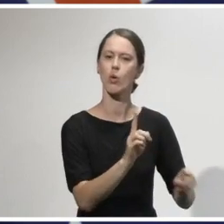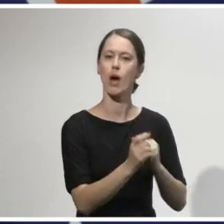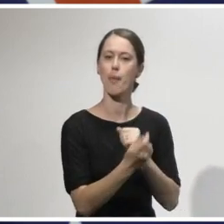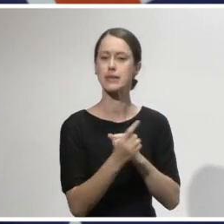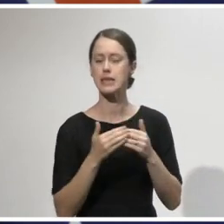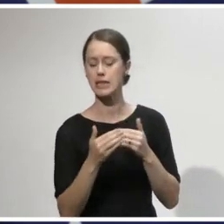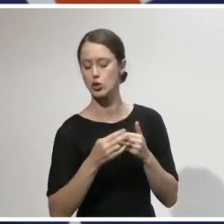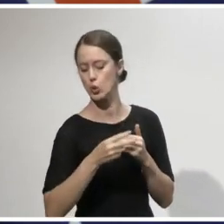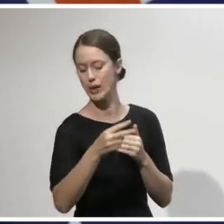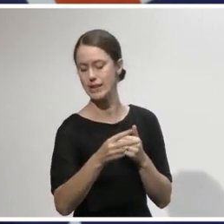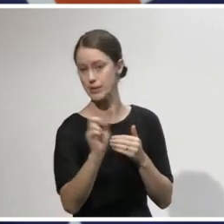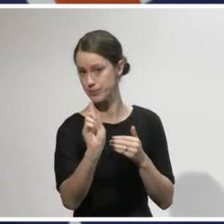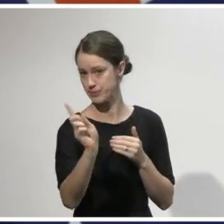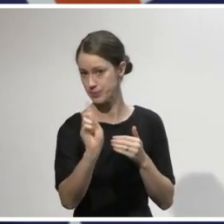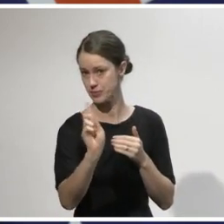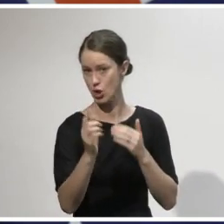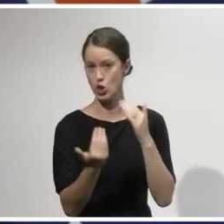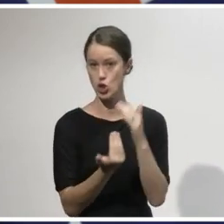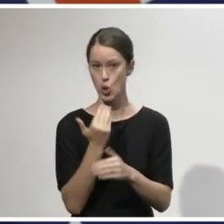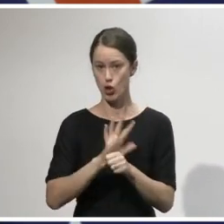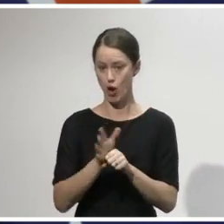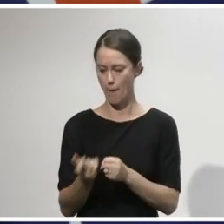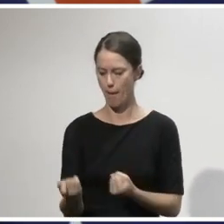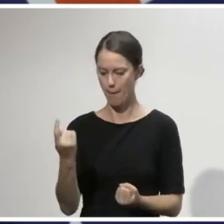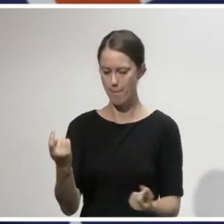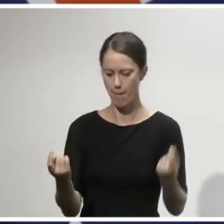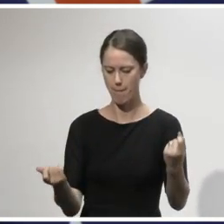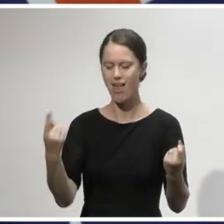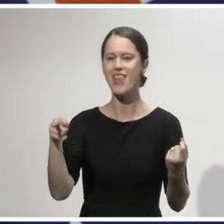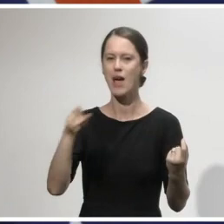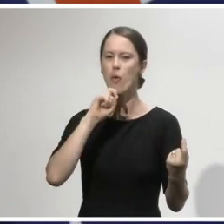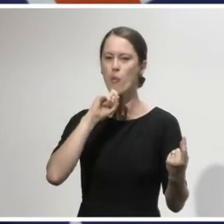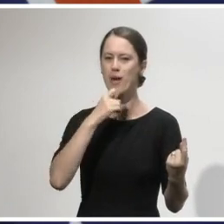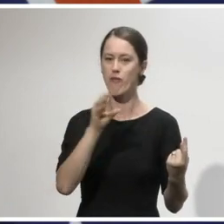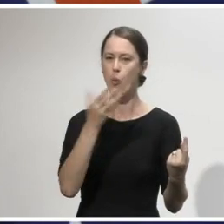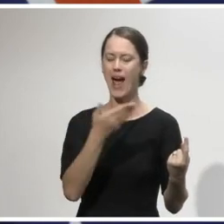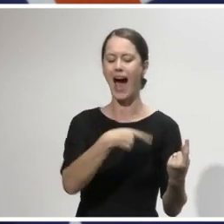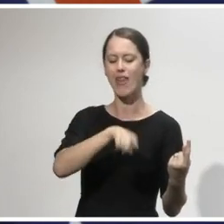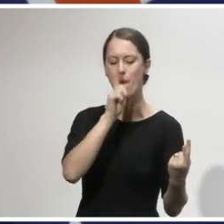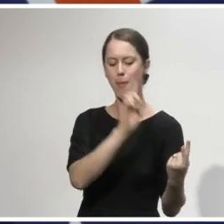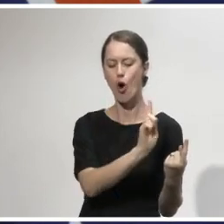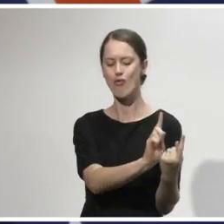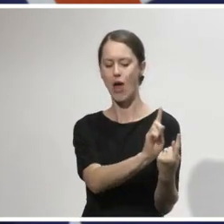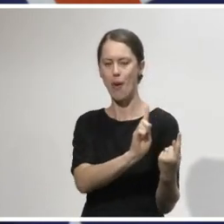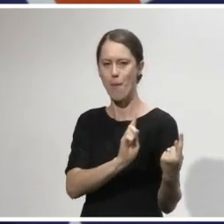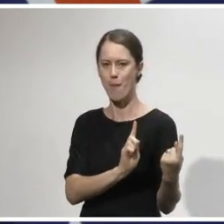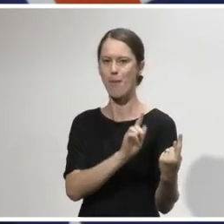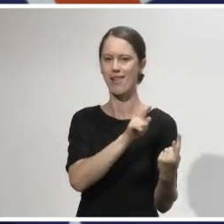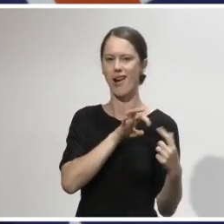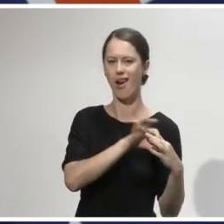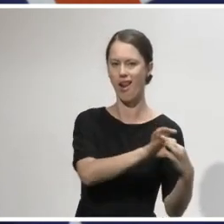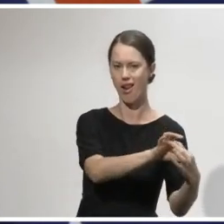the next 2 weeks is that our new cases will be linked to other cases that we already know about. There will be